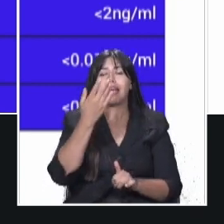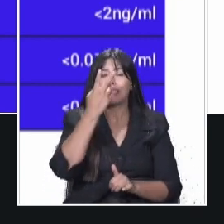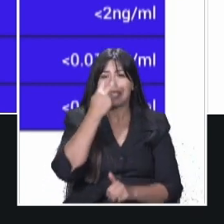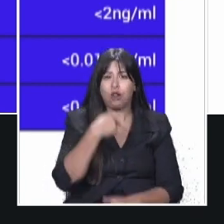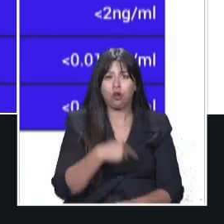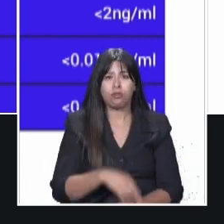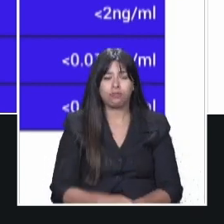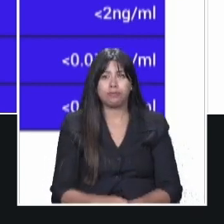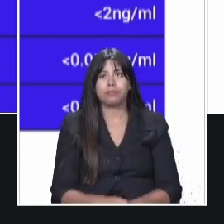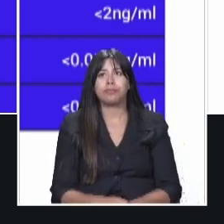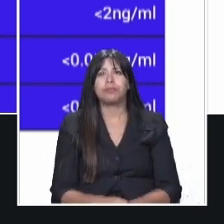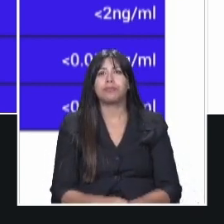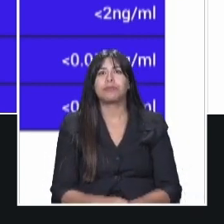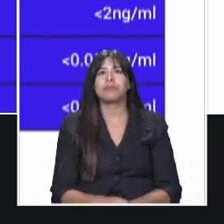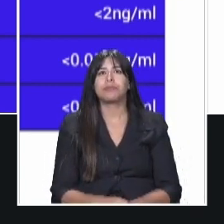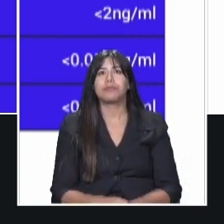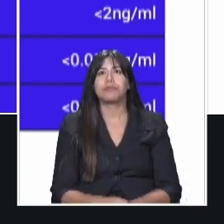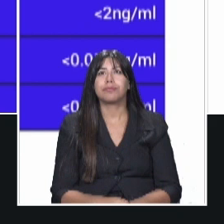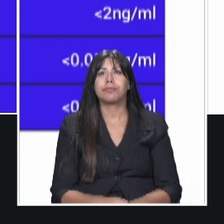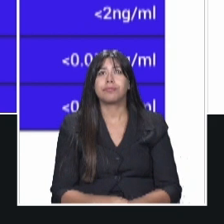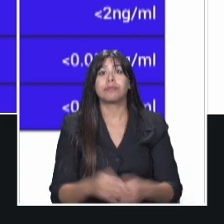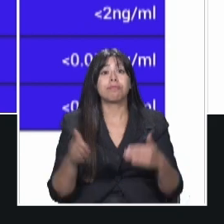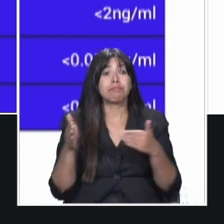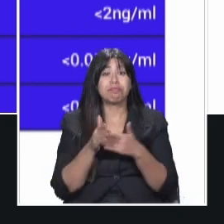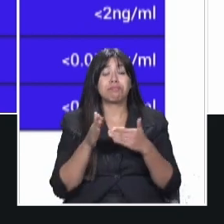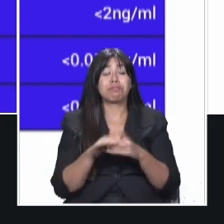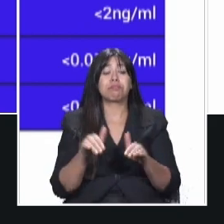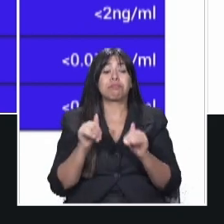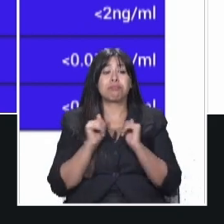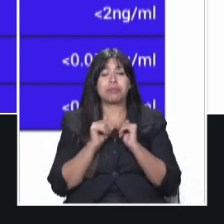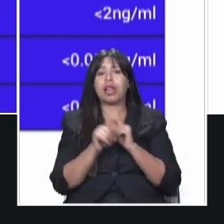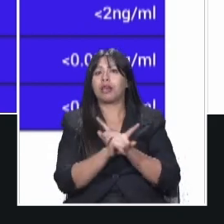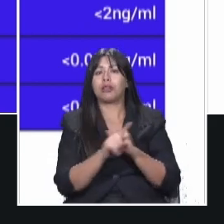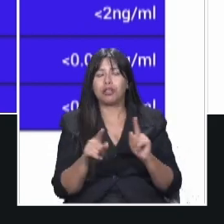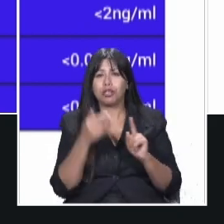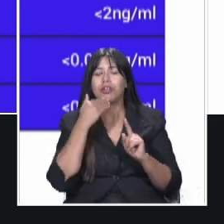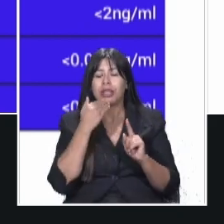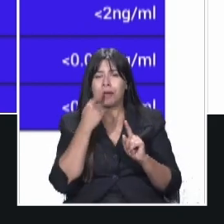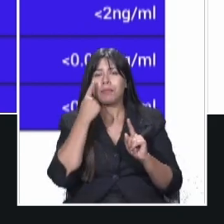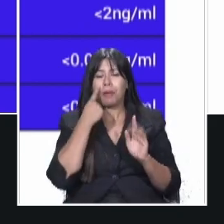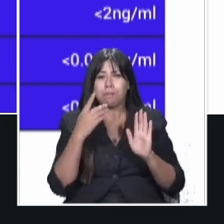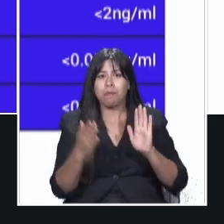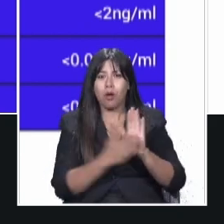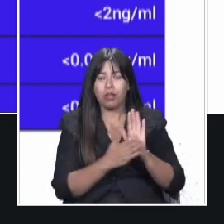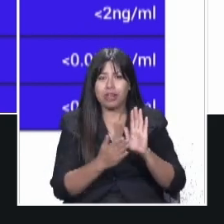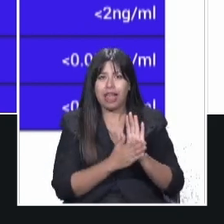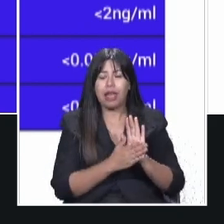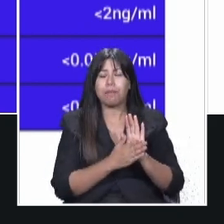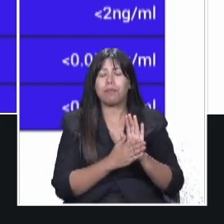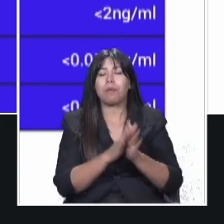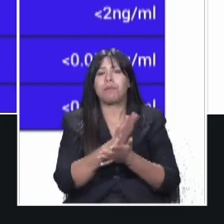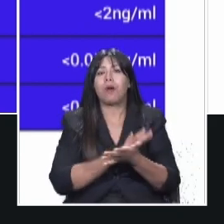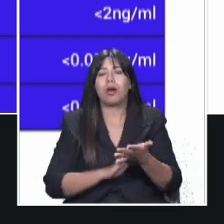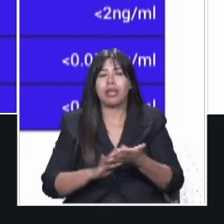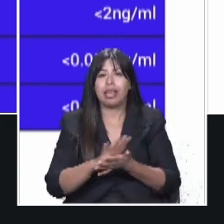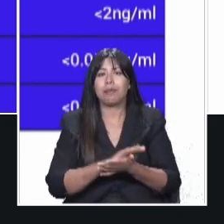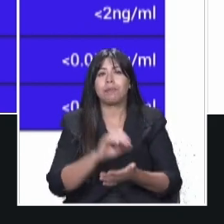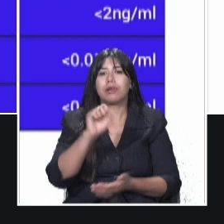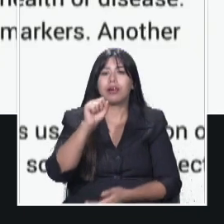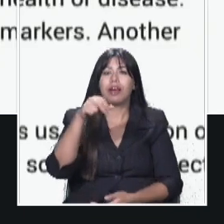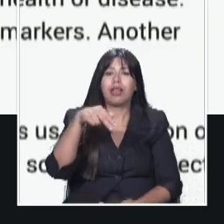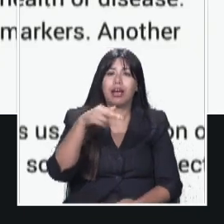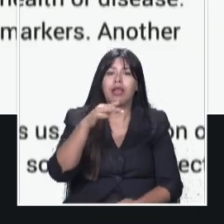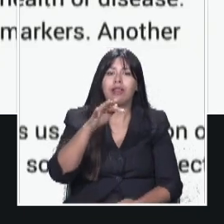at explosive detection. We also demonstrate that we're able to detect things like amphetamine, cannabis, methadone, fentanyl, and other